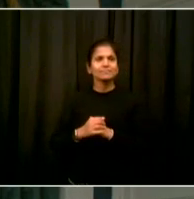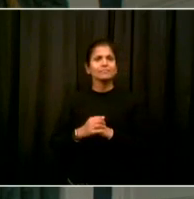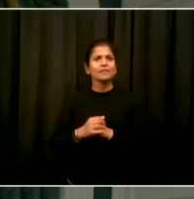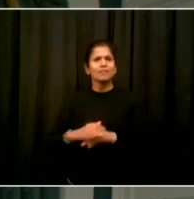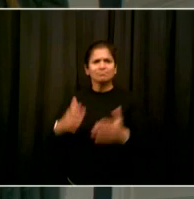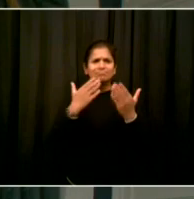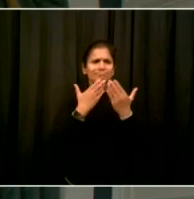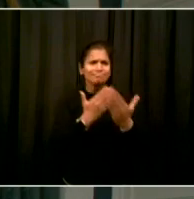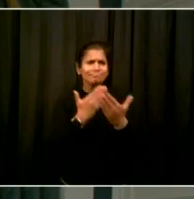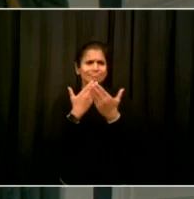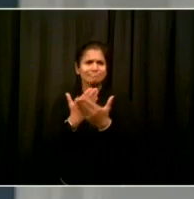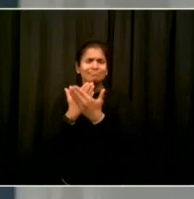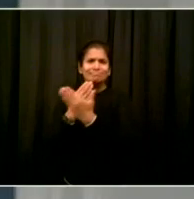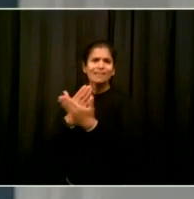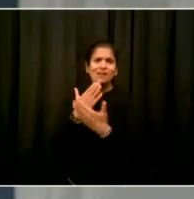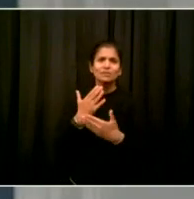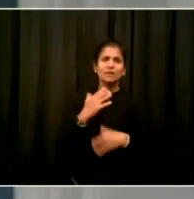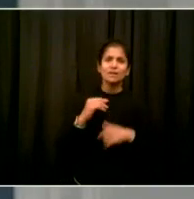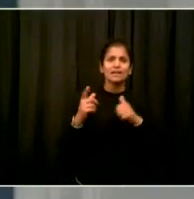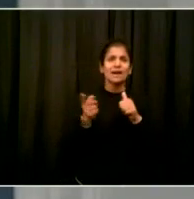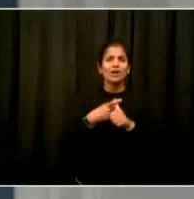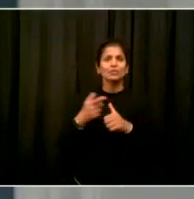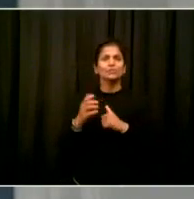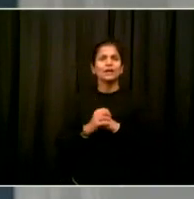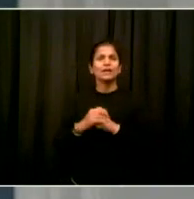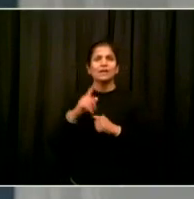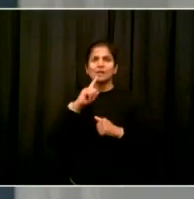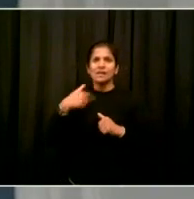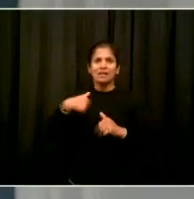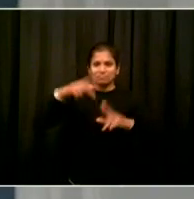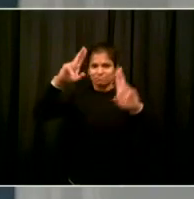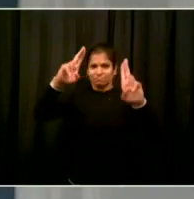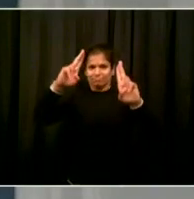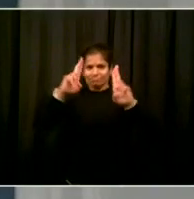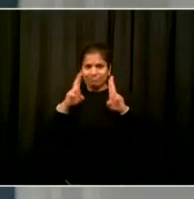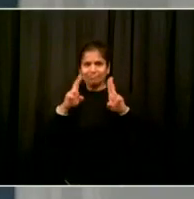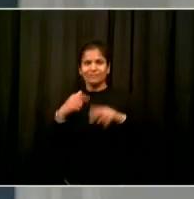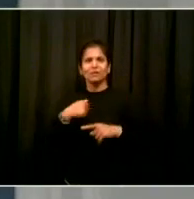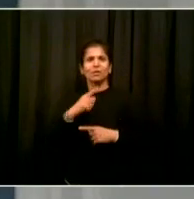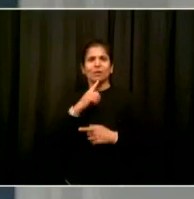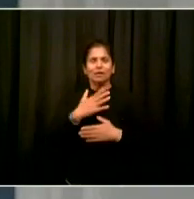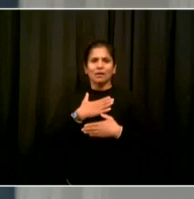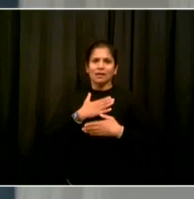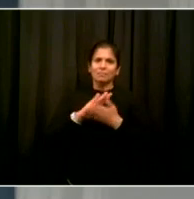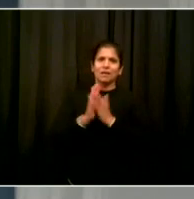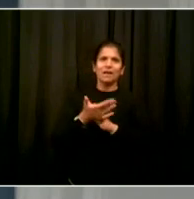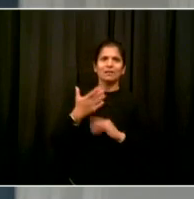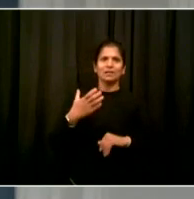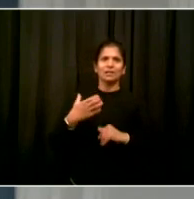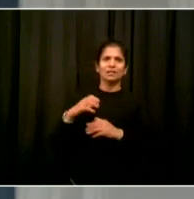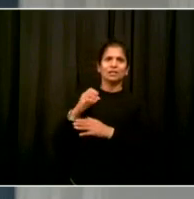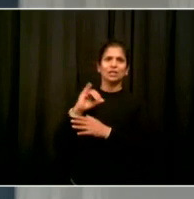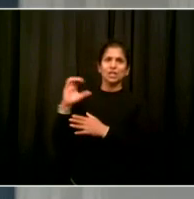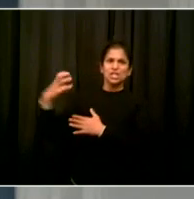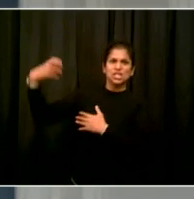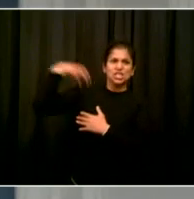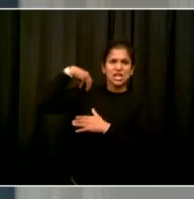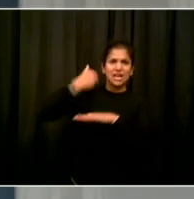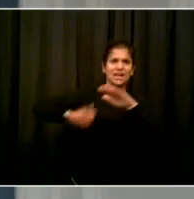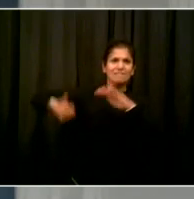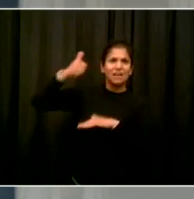to continue to serve the people of New York City as the Chief of Patrol. I'm grateful and humbled to continue serving under his